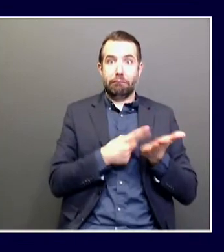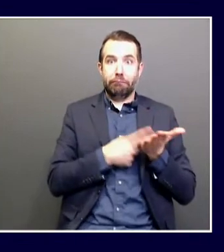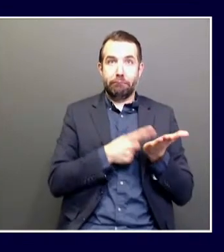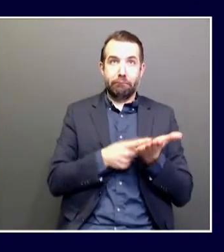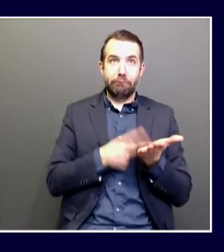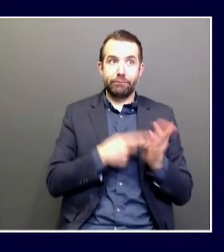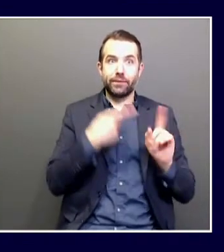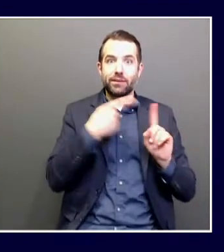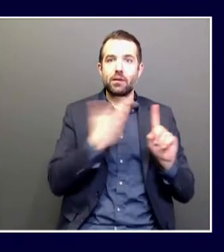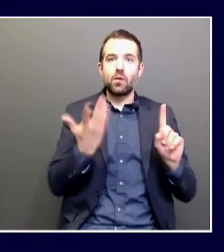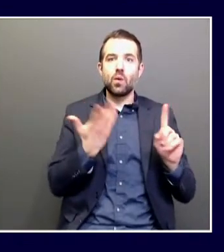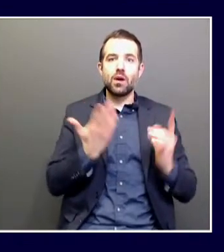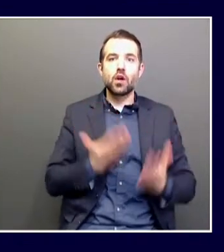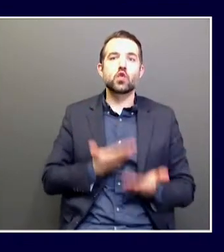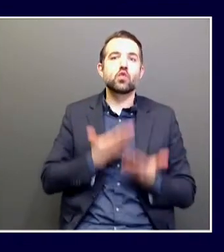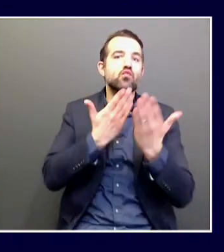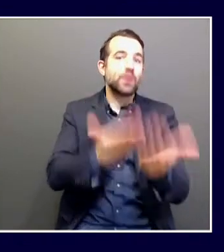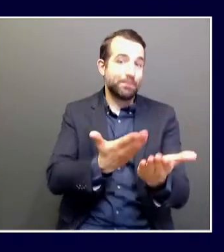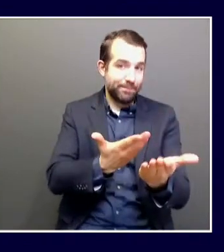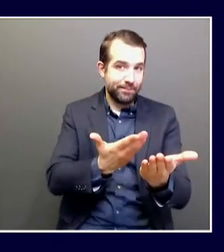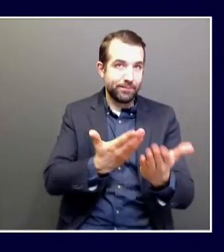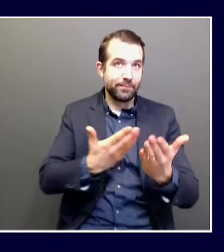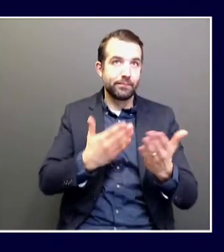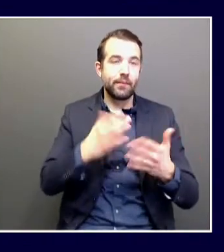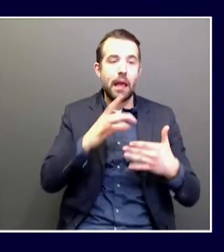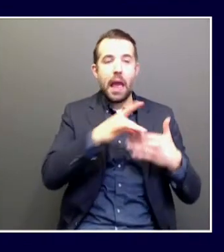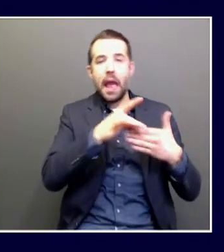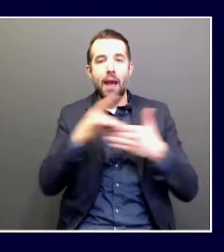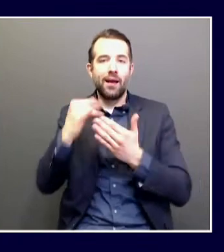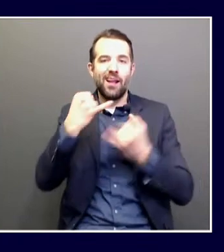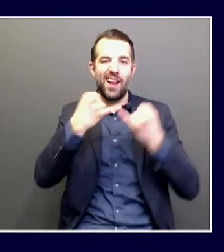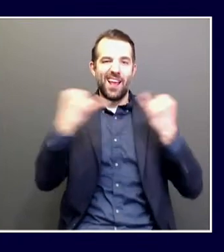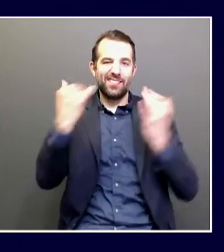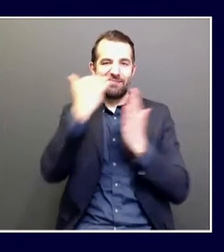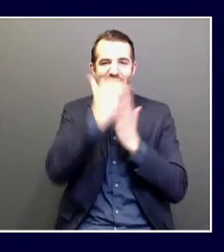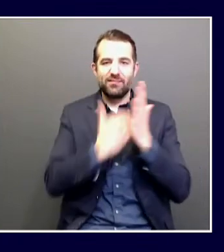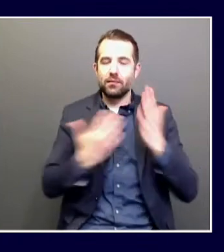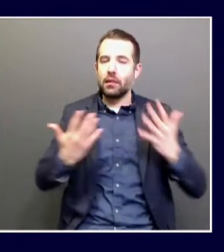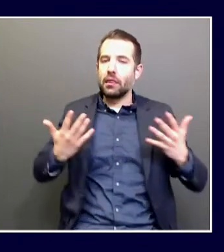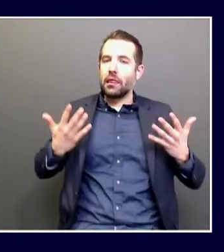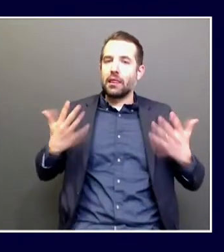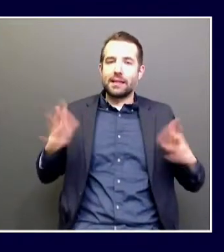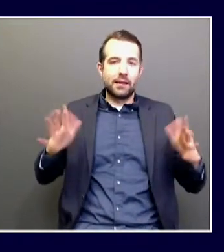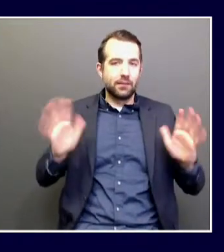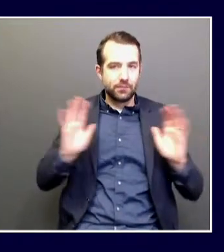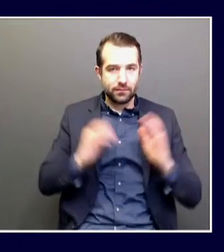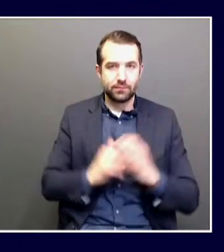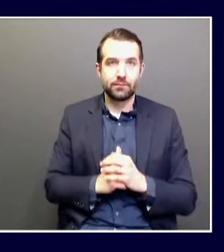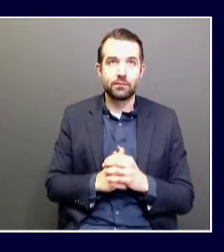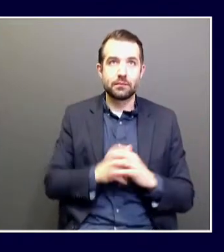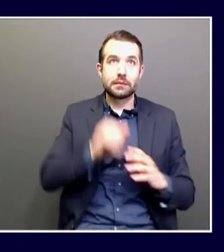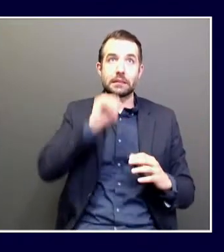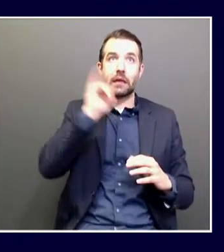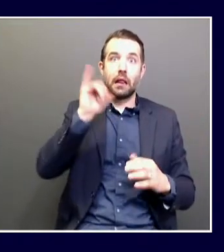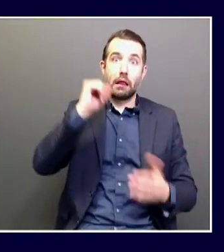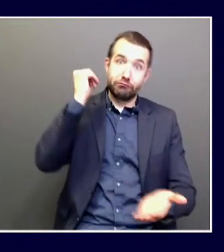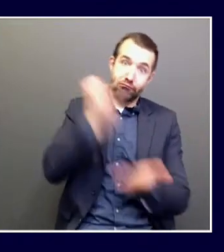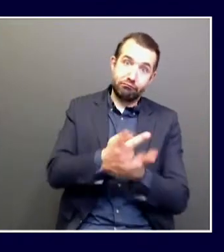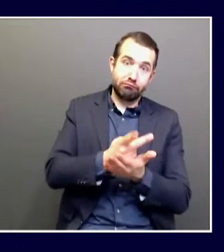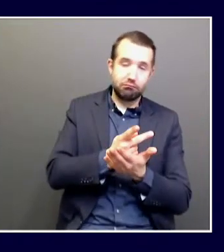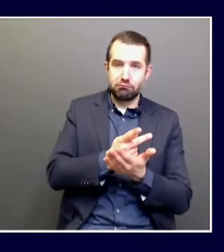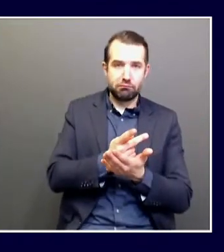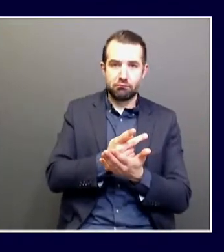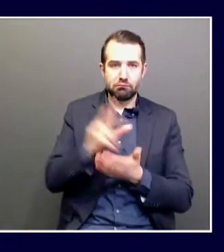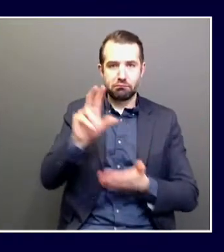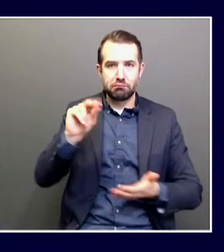is the FDA's EUA process that is the gatekeeper. Having issued the EUA, the FDA has in effect said that